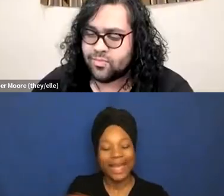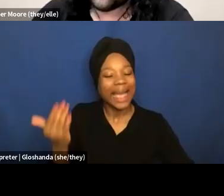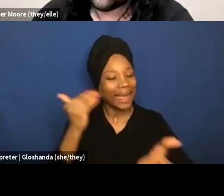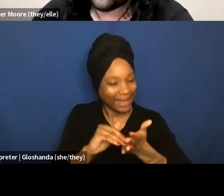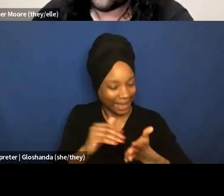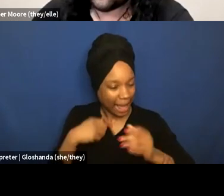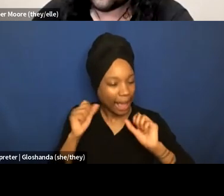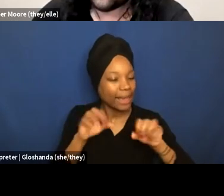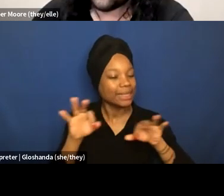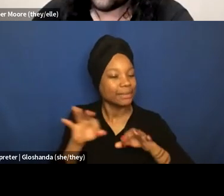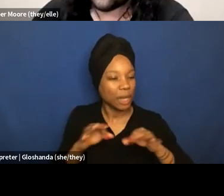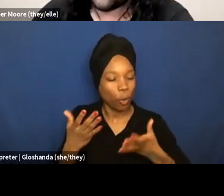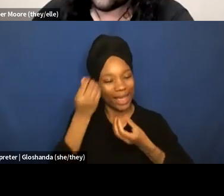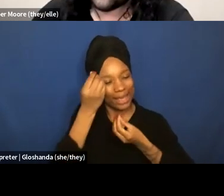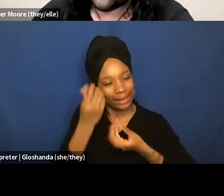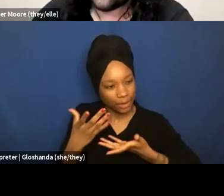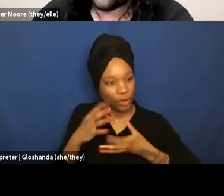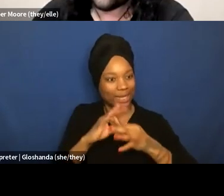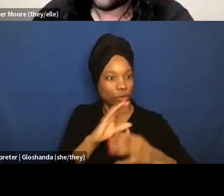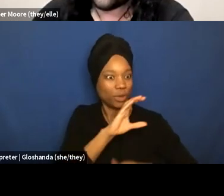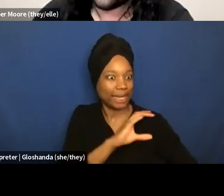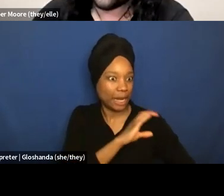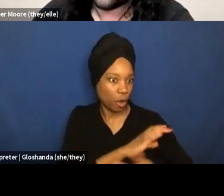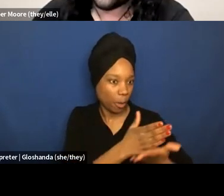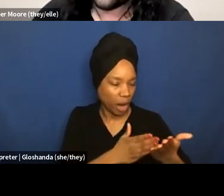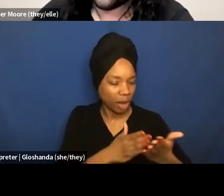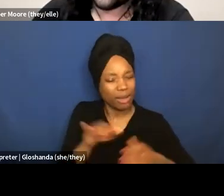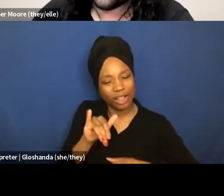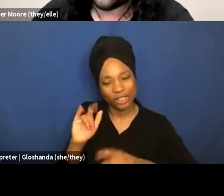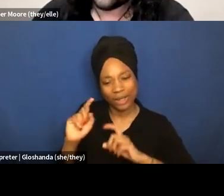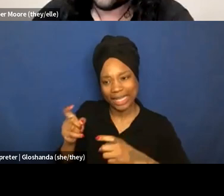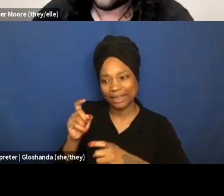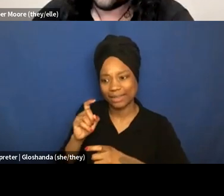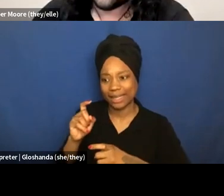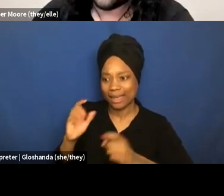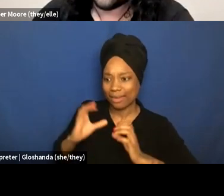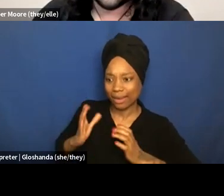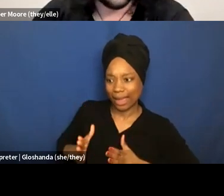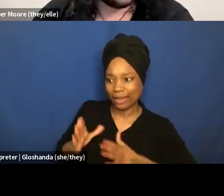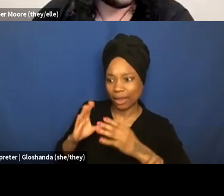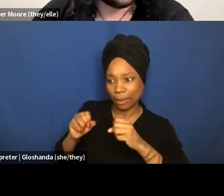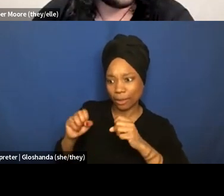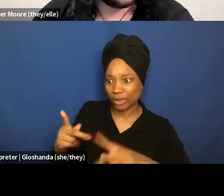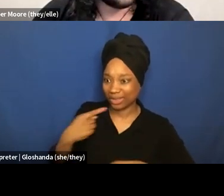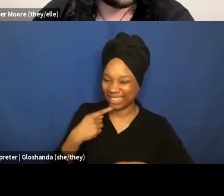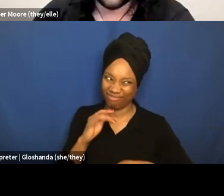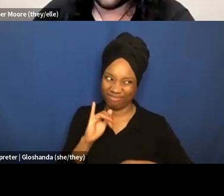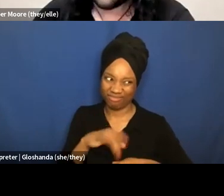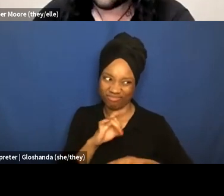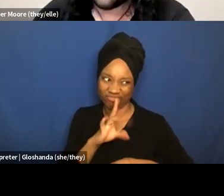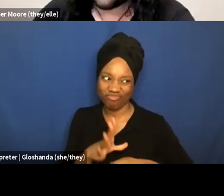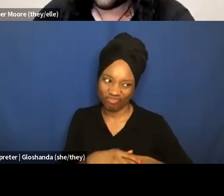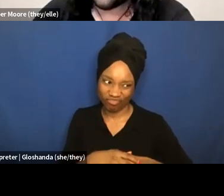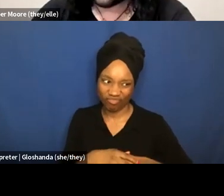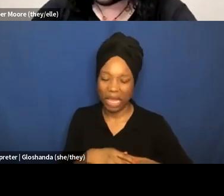gives me, but also that just gives the client a chance to say, that was trash, or I really like this, really did not